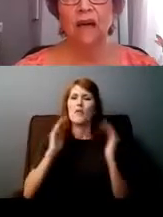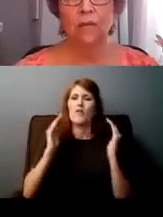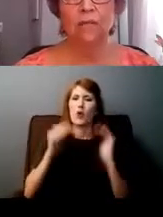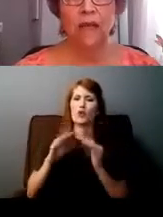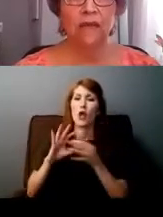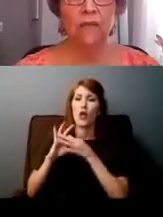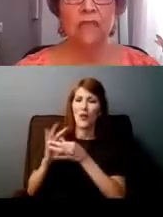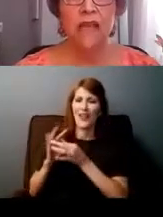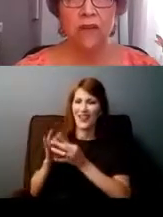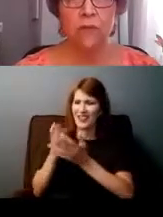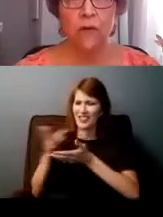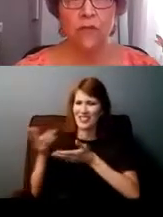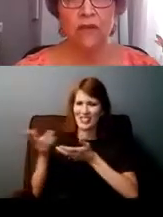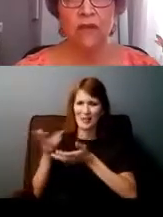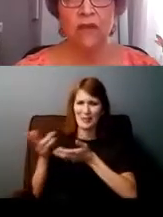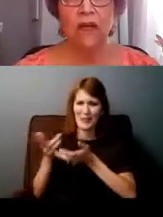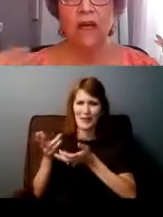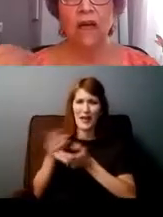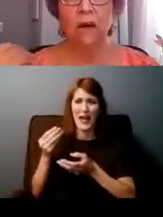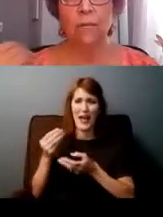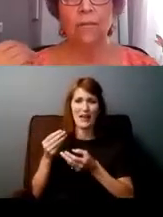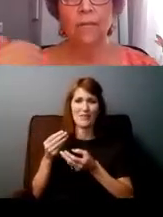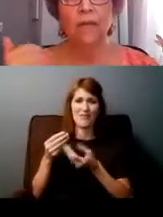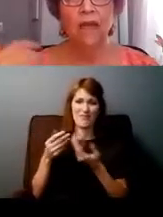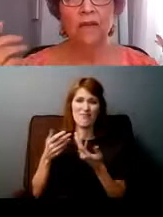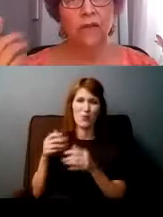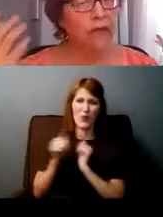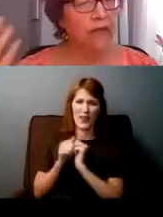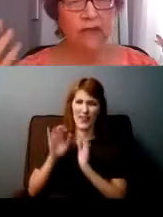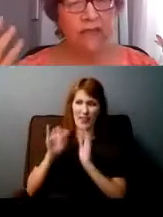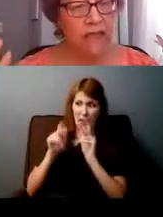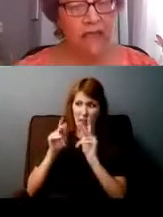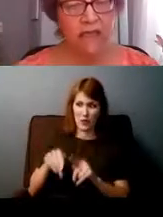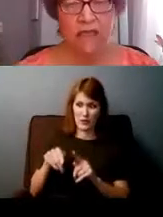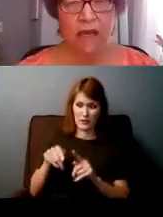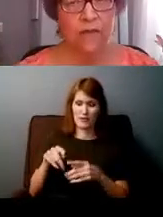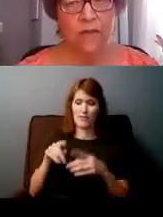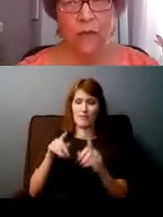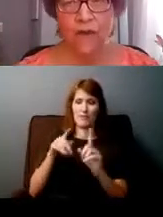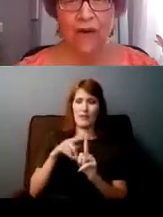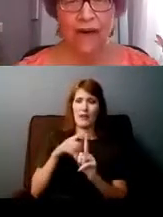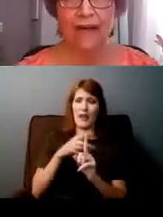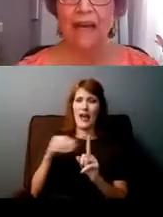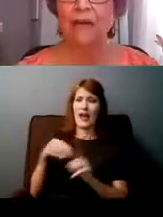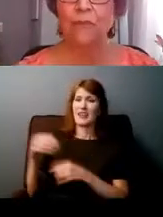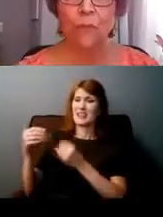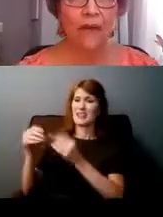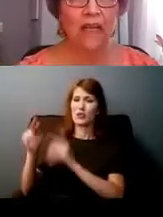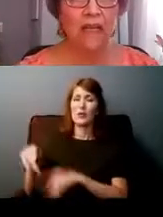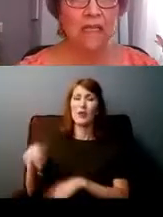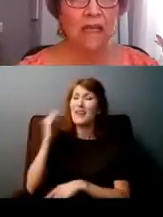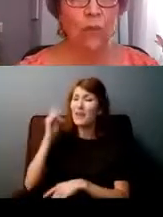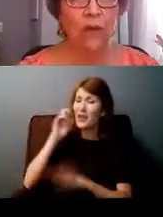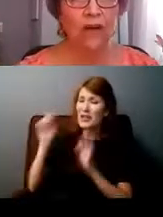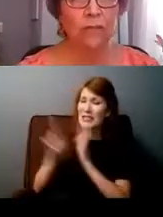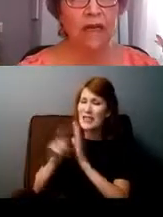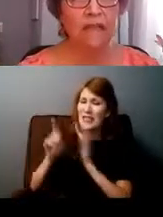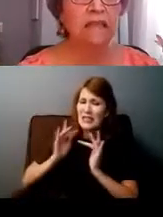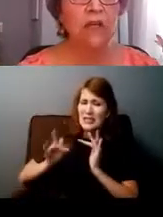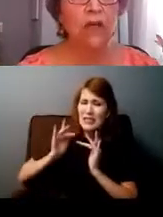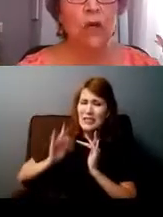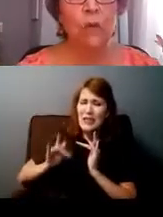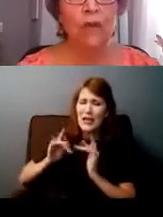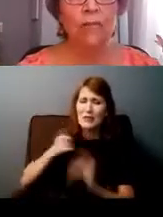the salesperson. And if you're hearing dings, I'm so sorry. I realize that one of